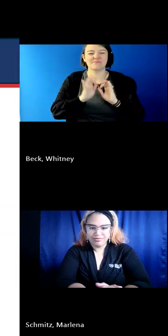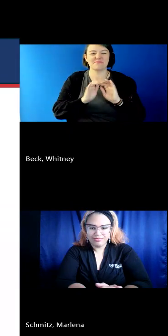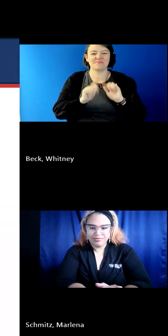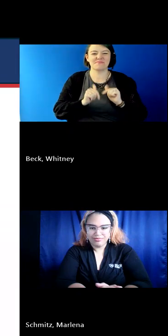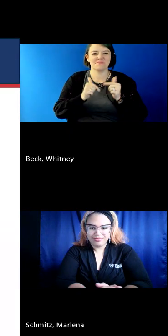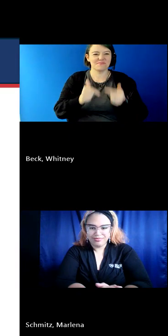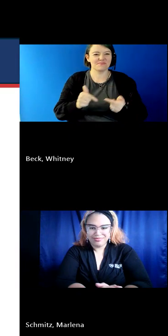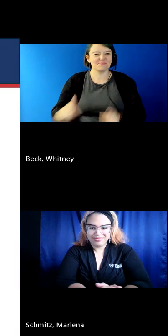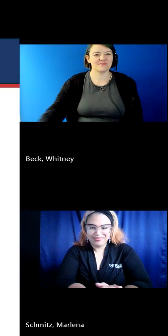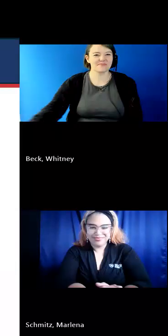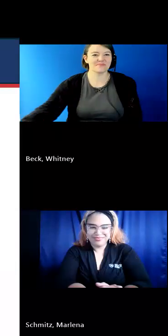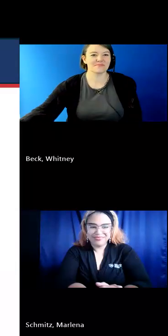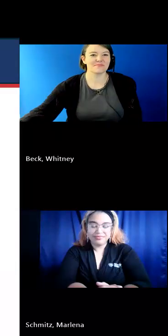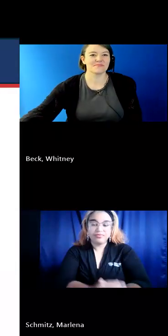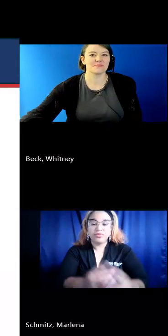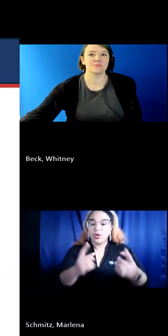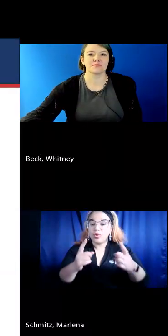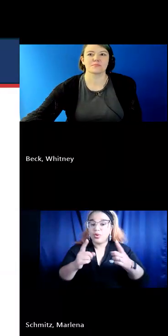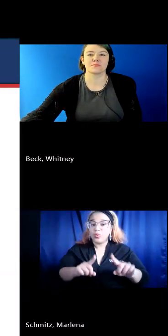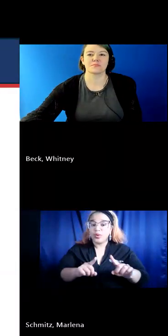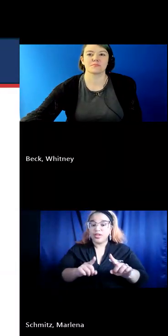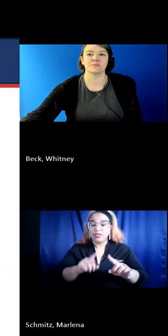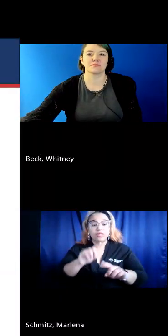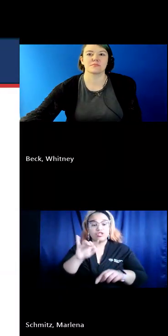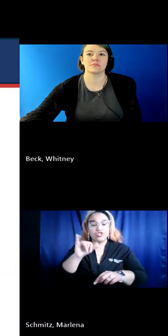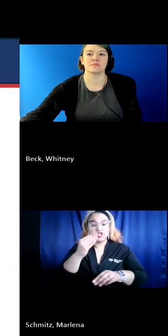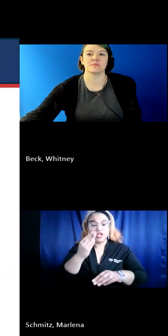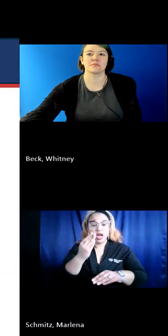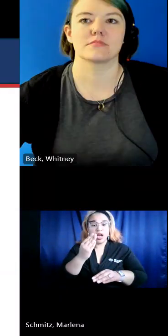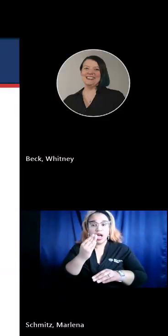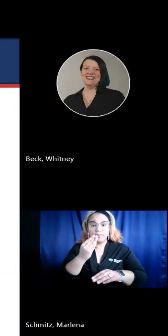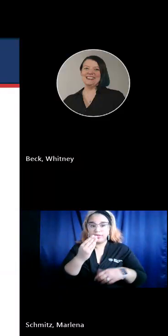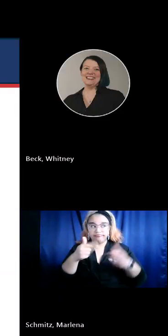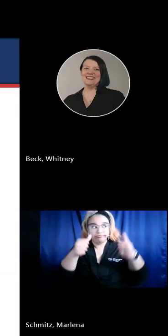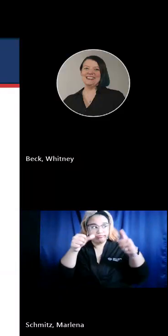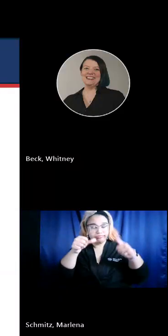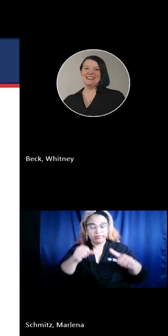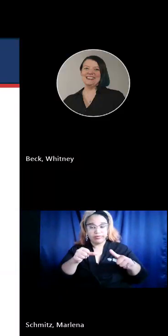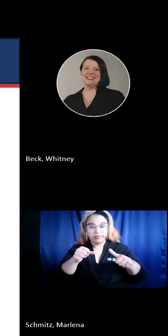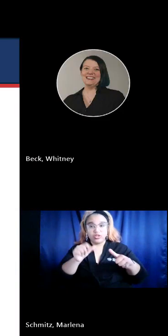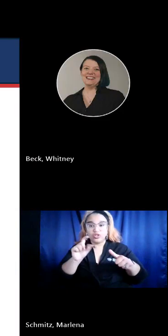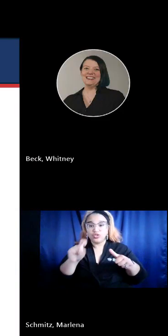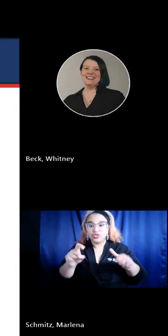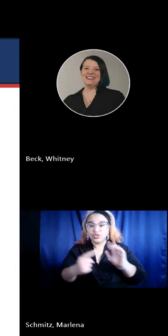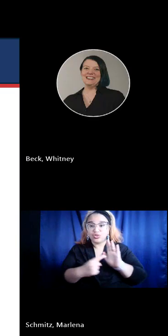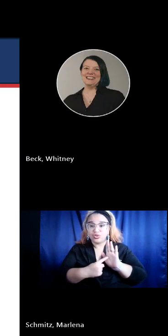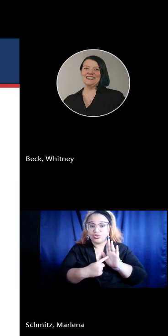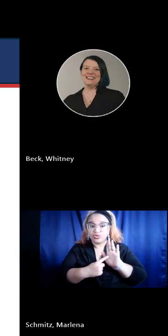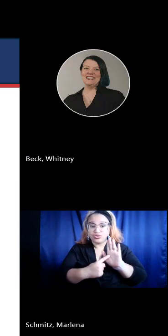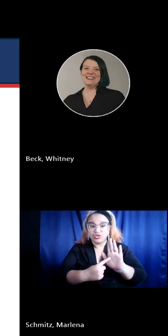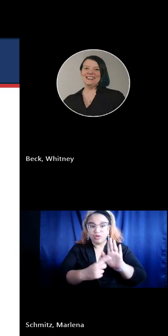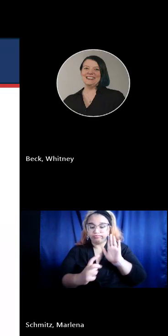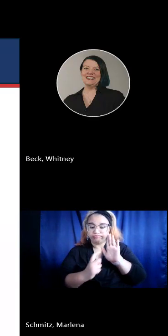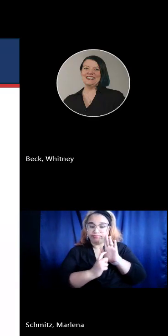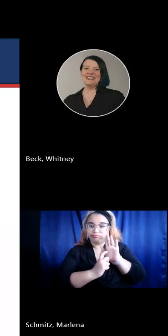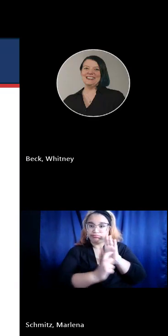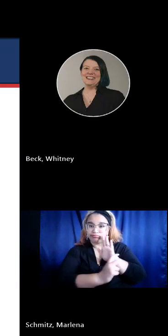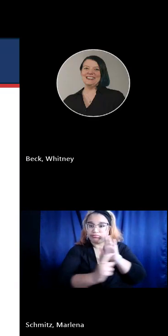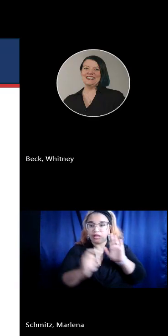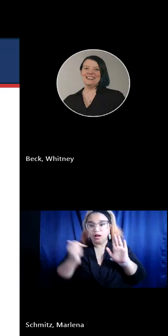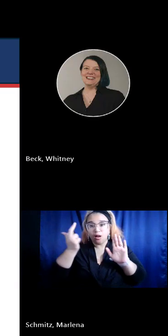and ensure that your hiring process is accessible to signal that your organization is open to supporting applicants with